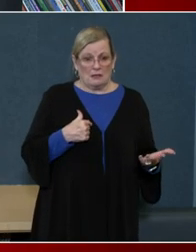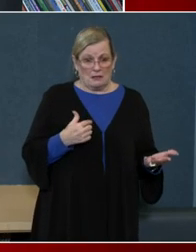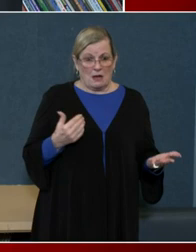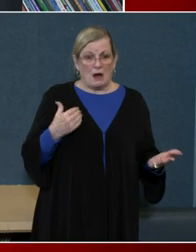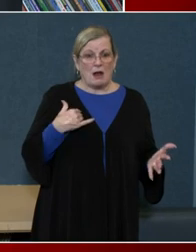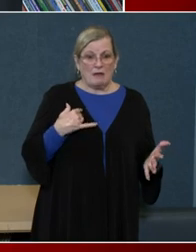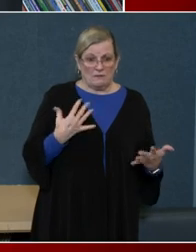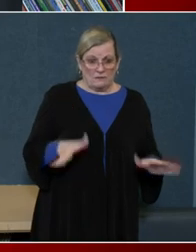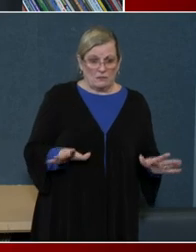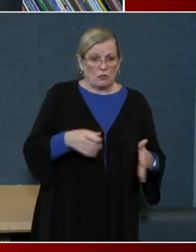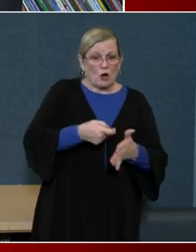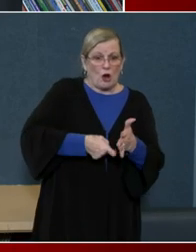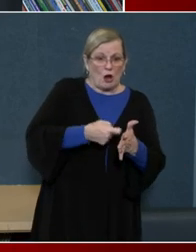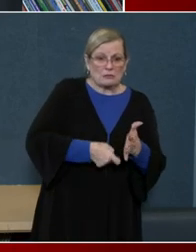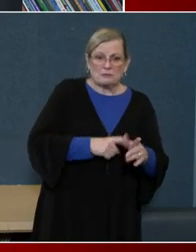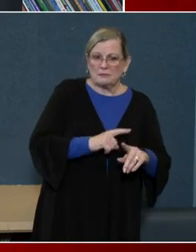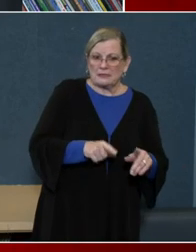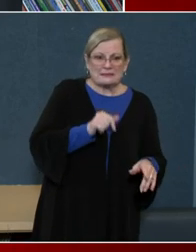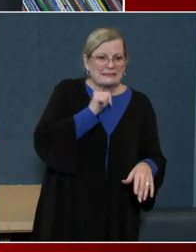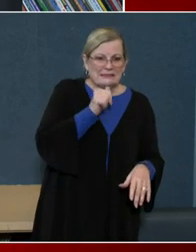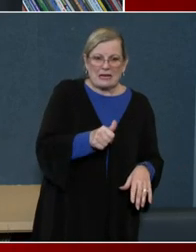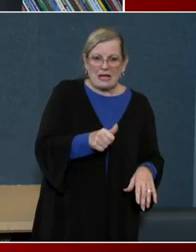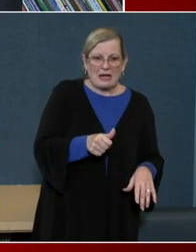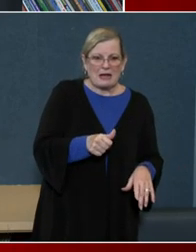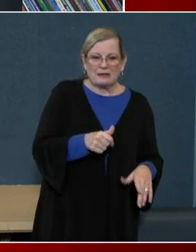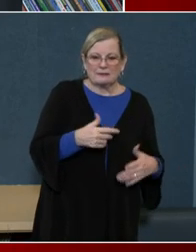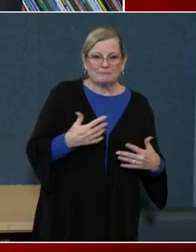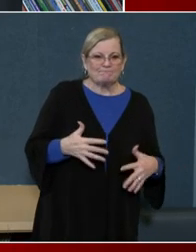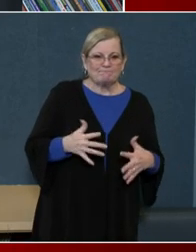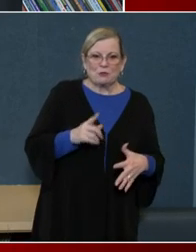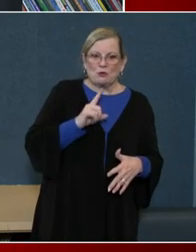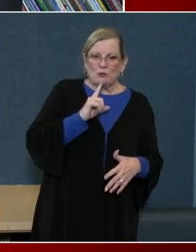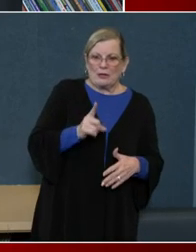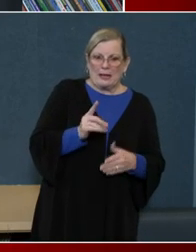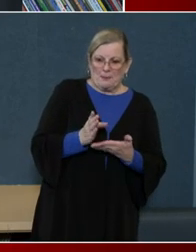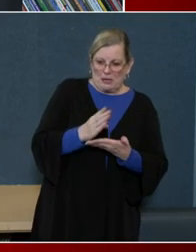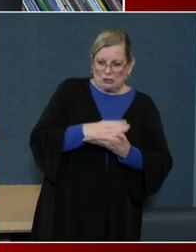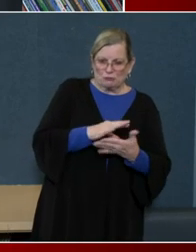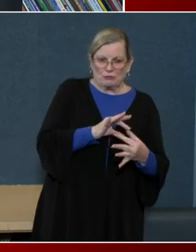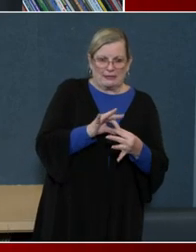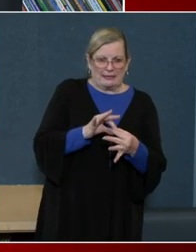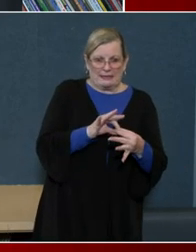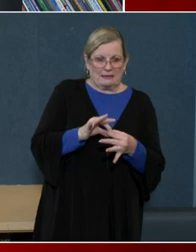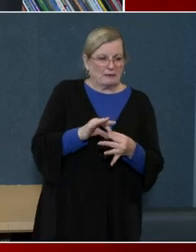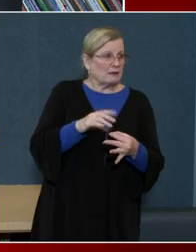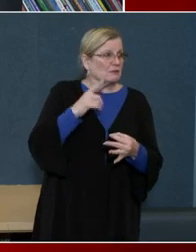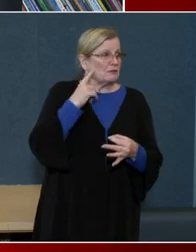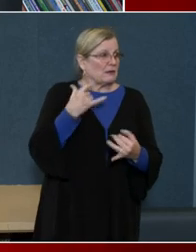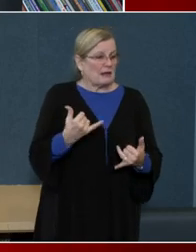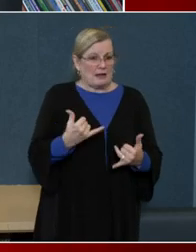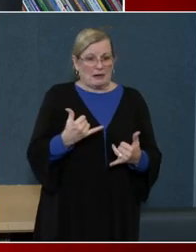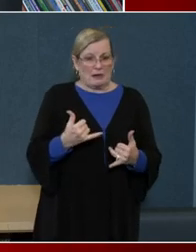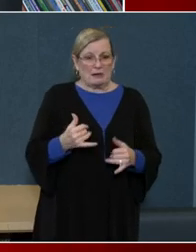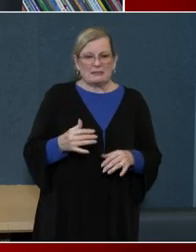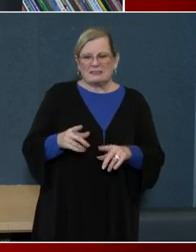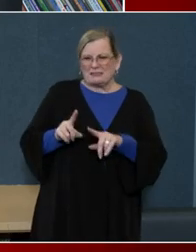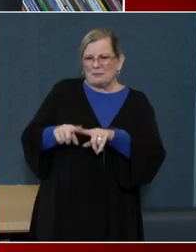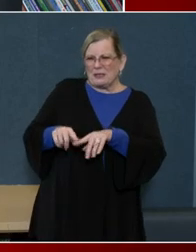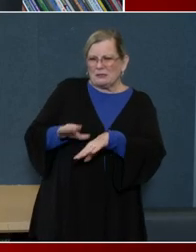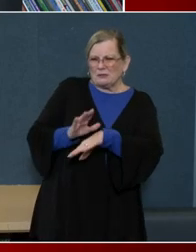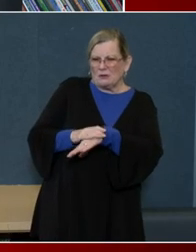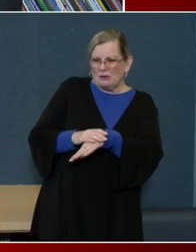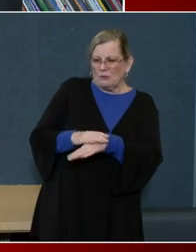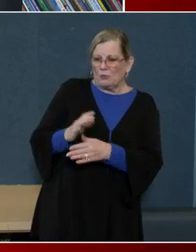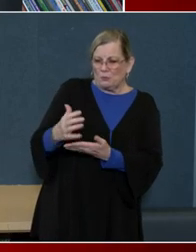year. And it's unlikely that, particularly given our declining revenues at the moment,